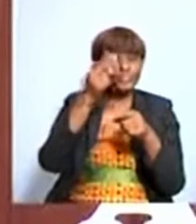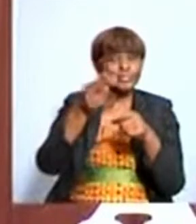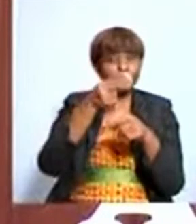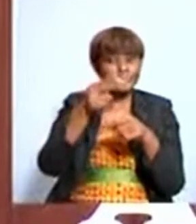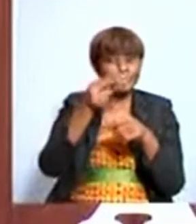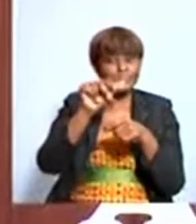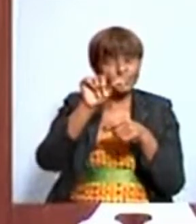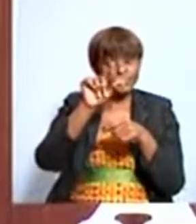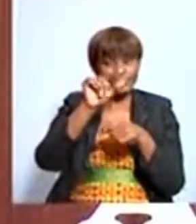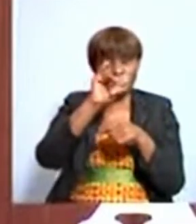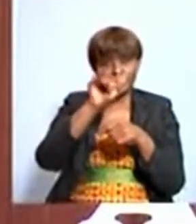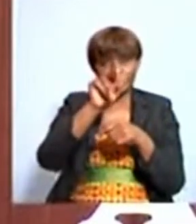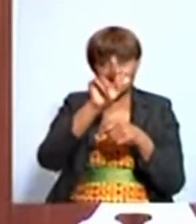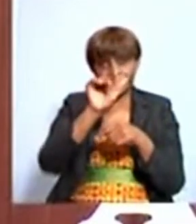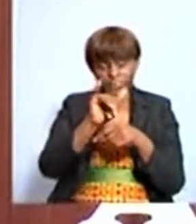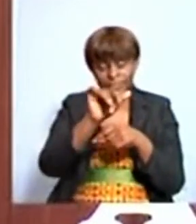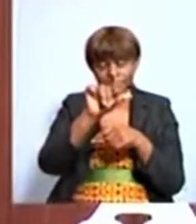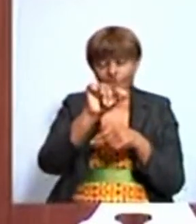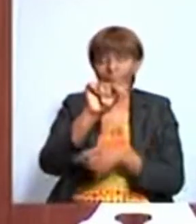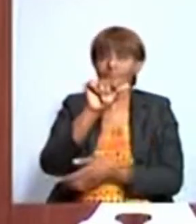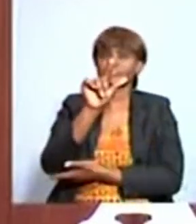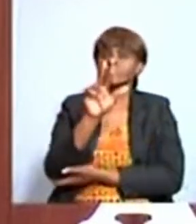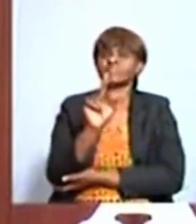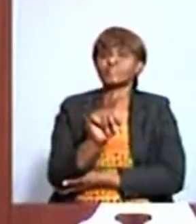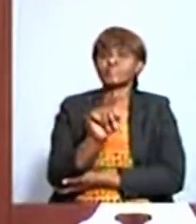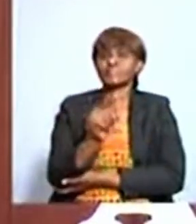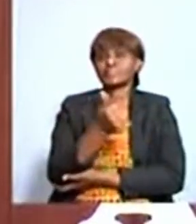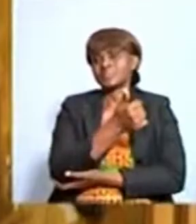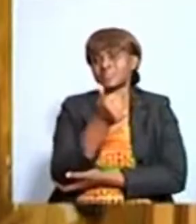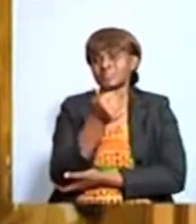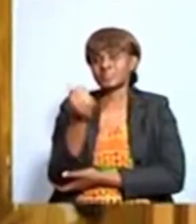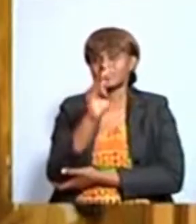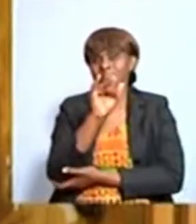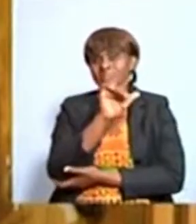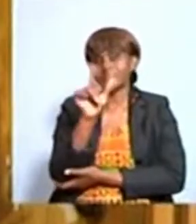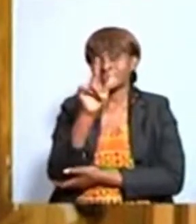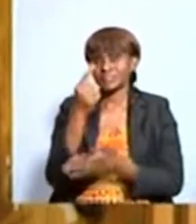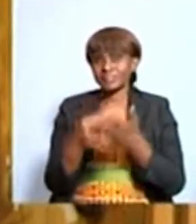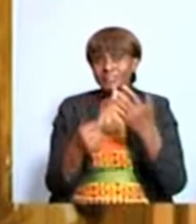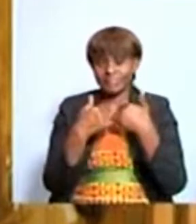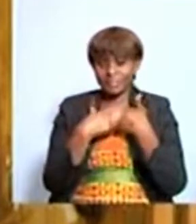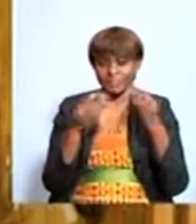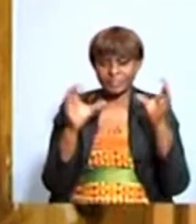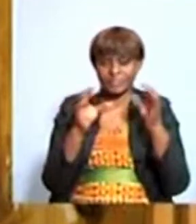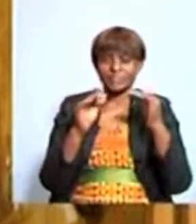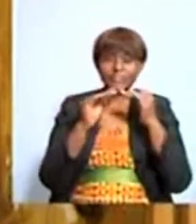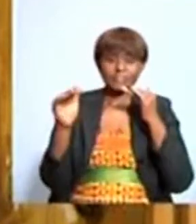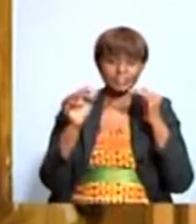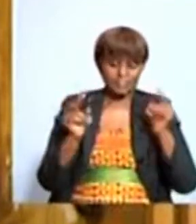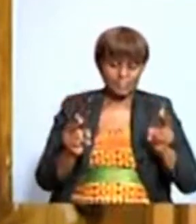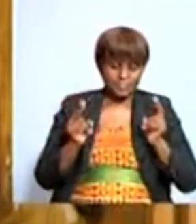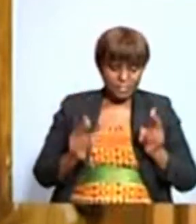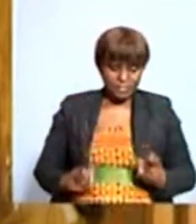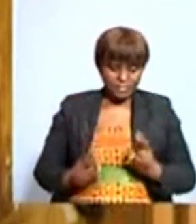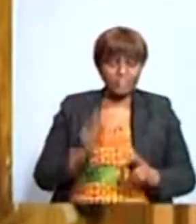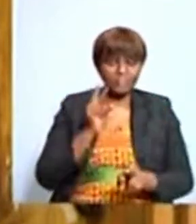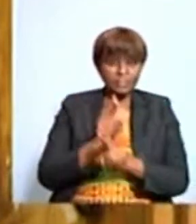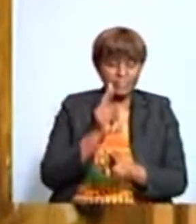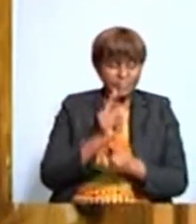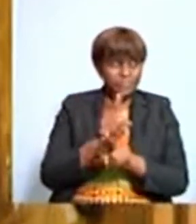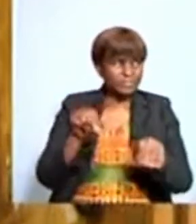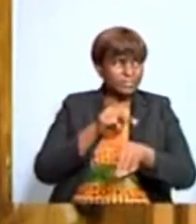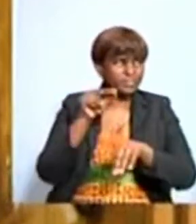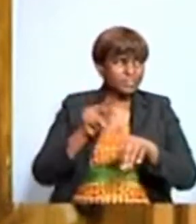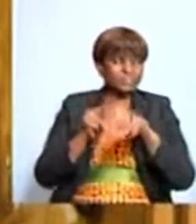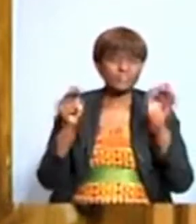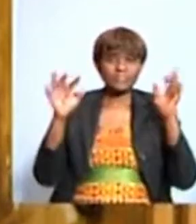Thursday, 20th July 2023. Another bill that was considered at committee stage is a human rights bill, National